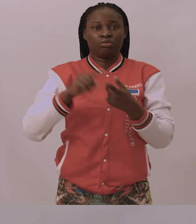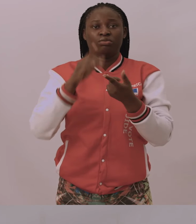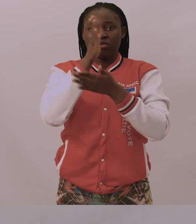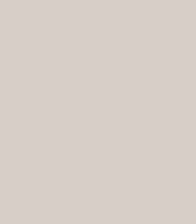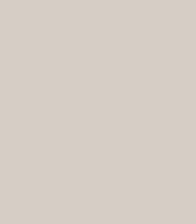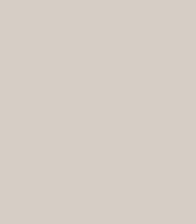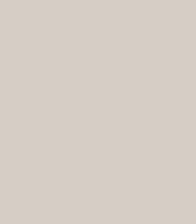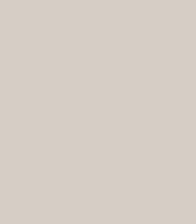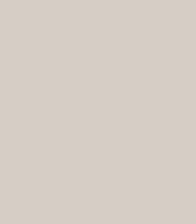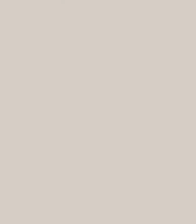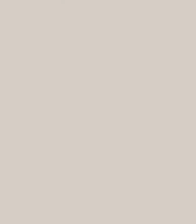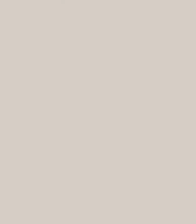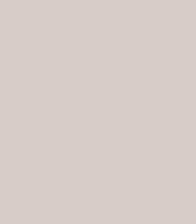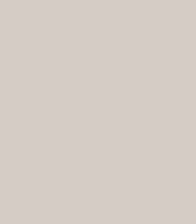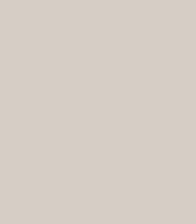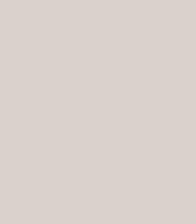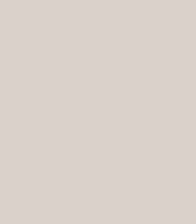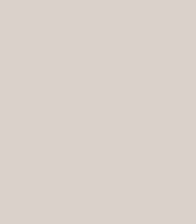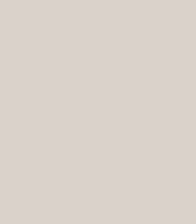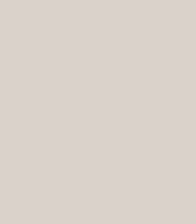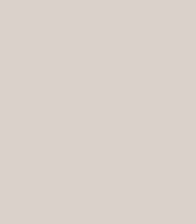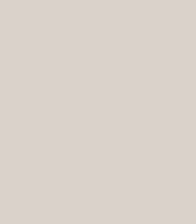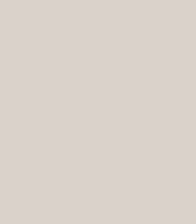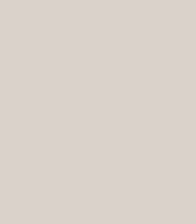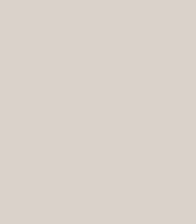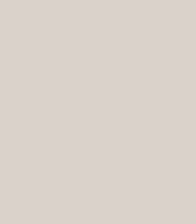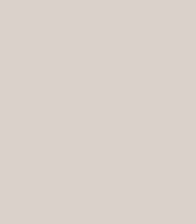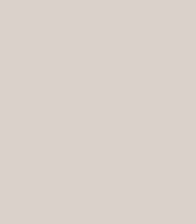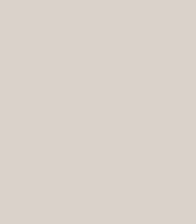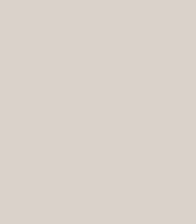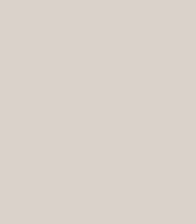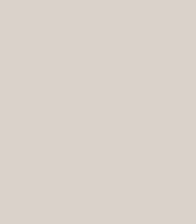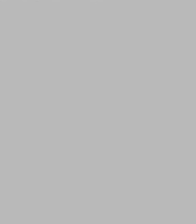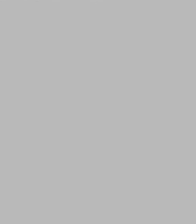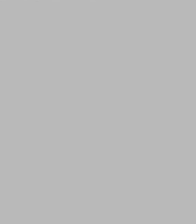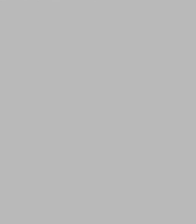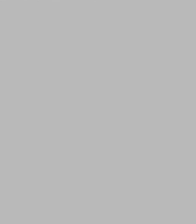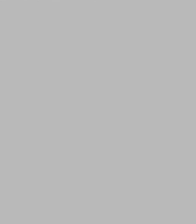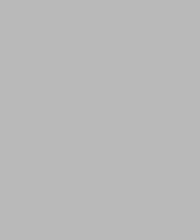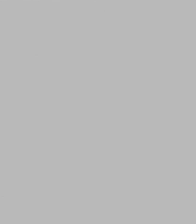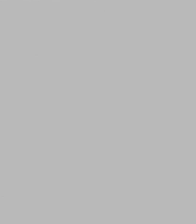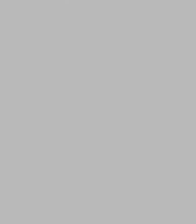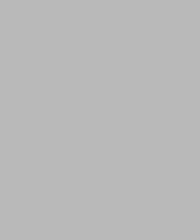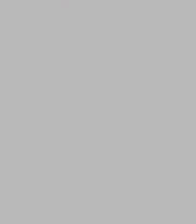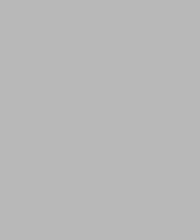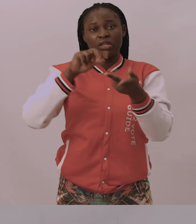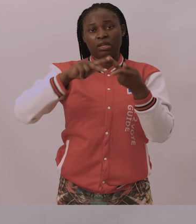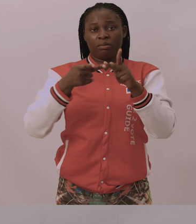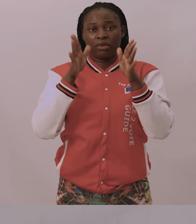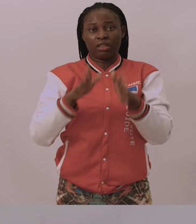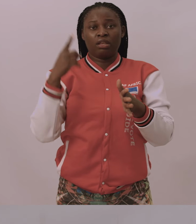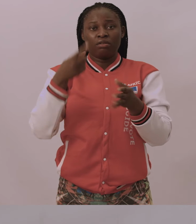This message is coming to you from TAF Africa with funding from the European Union and supported by our media partner.